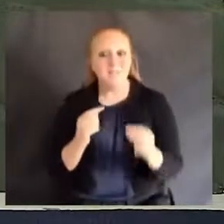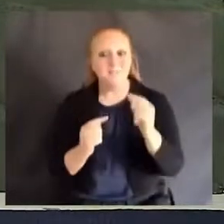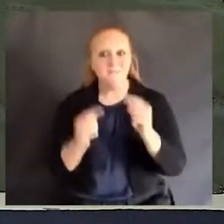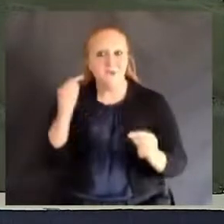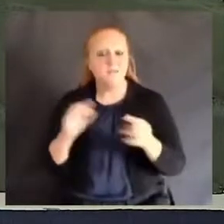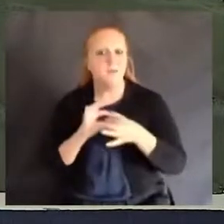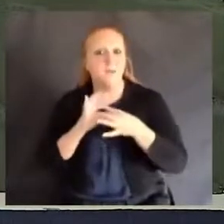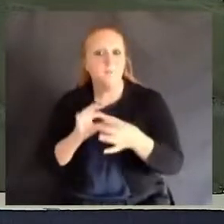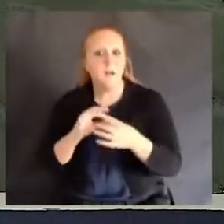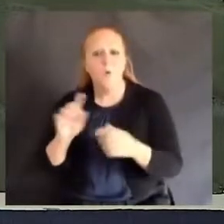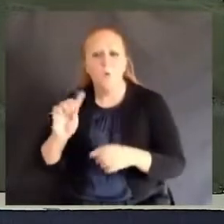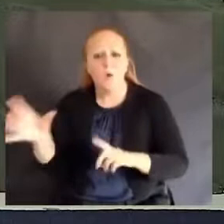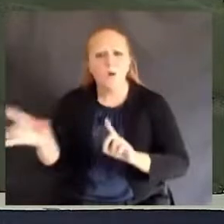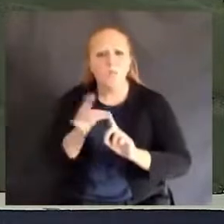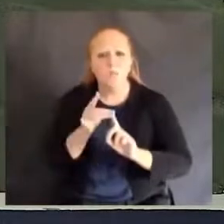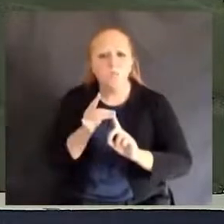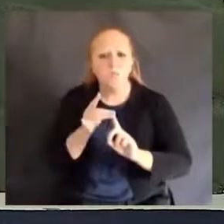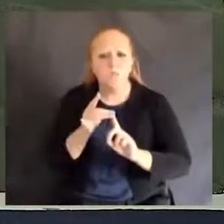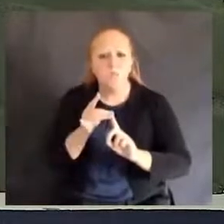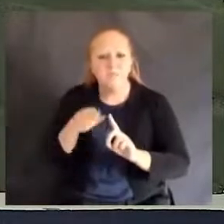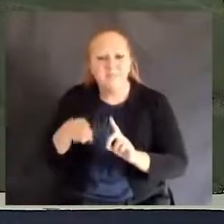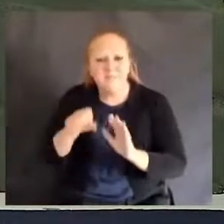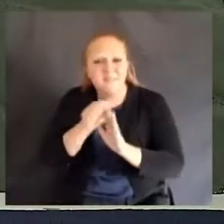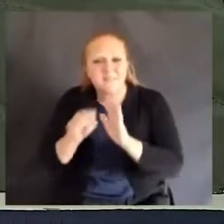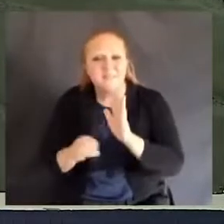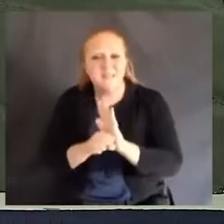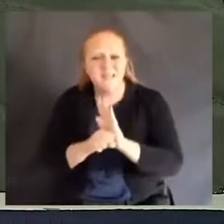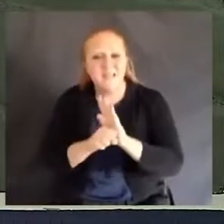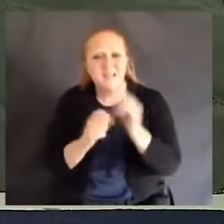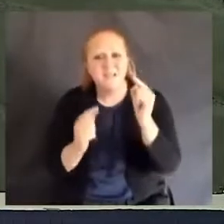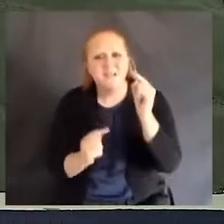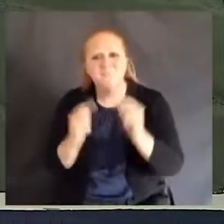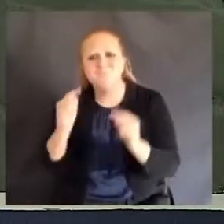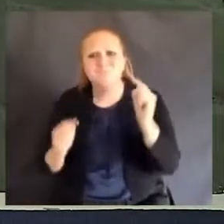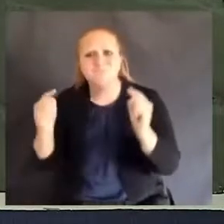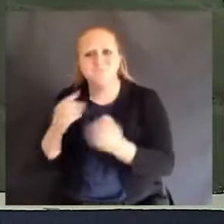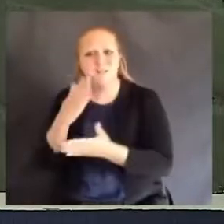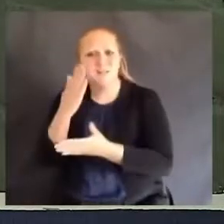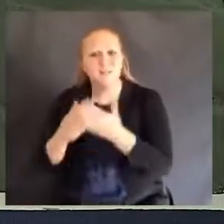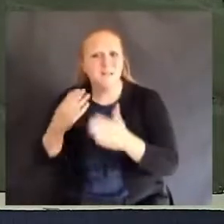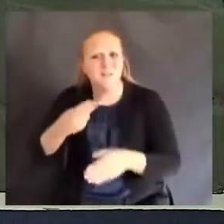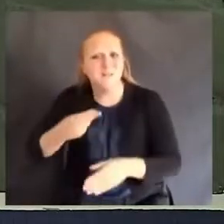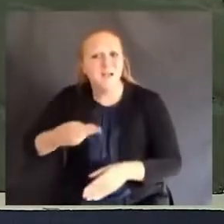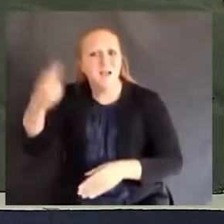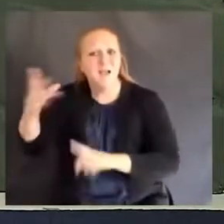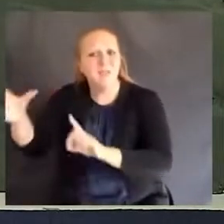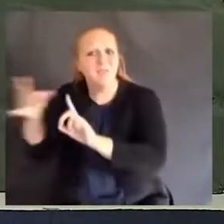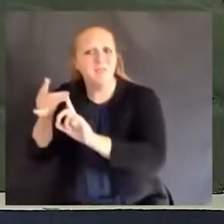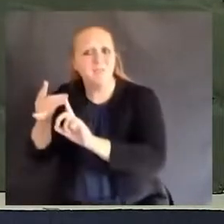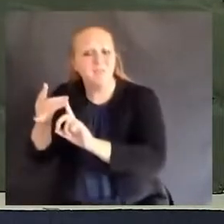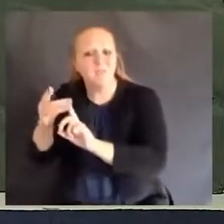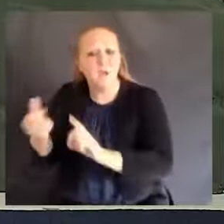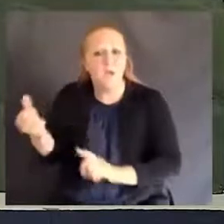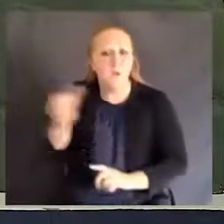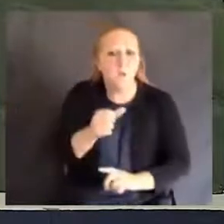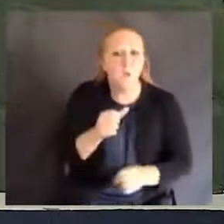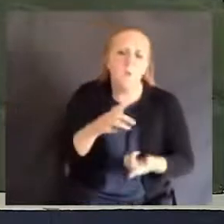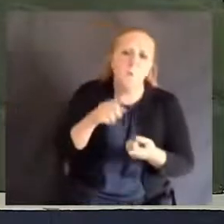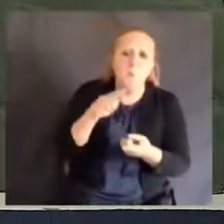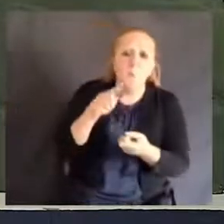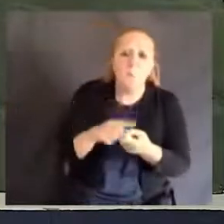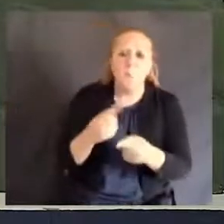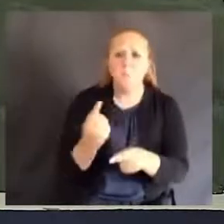rate all across the state. You have very different situations on the infection rate. And how would that